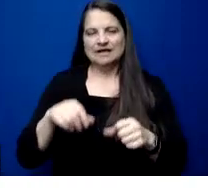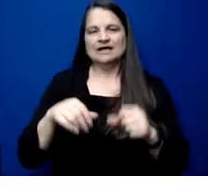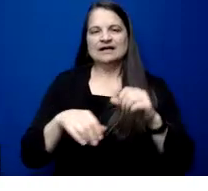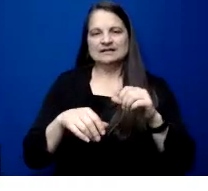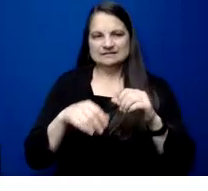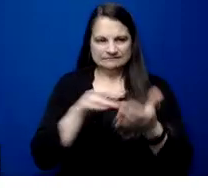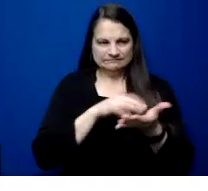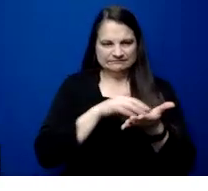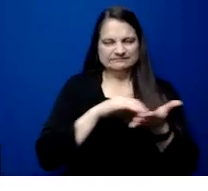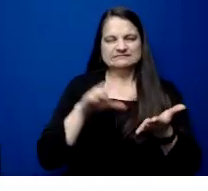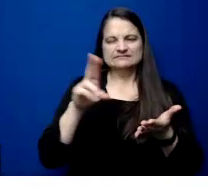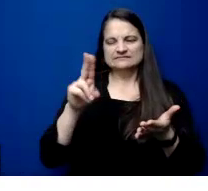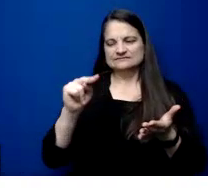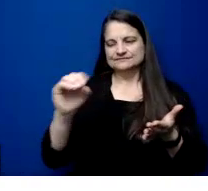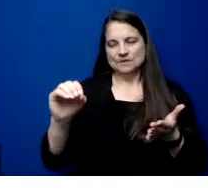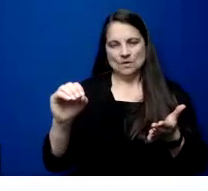and